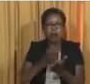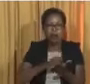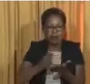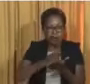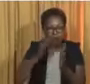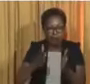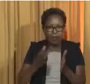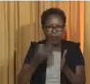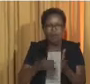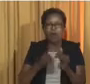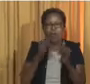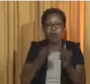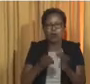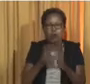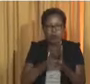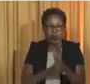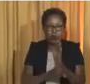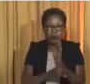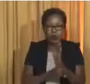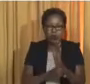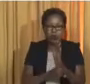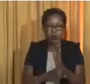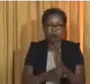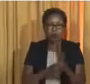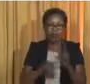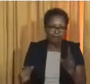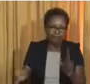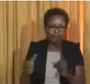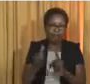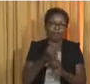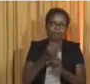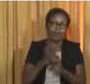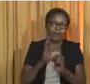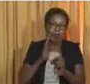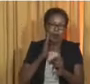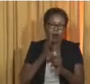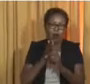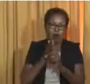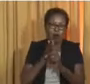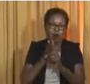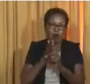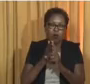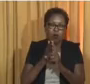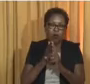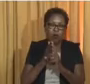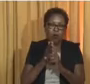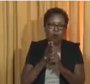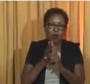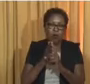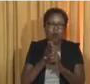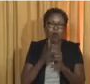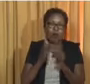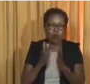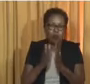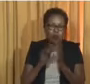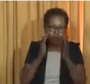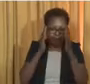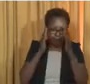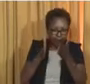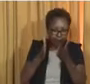contemporary constitutions pursue the goal of balancing rigidity and flexibility through